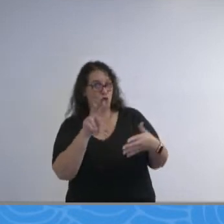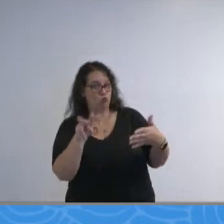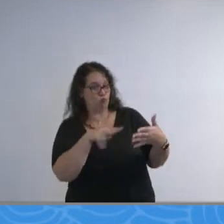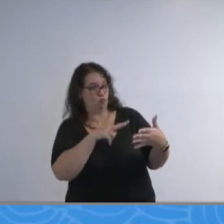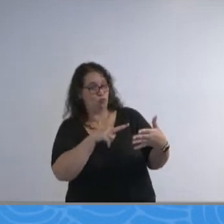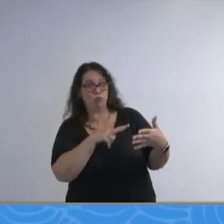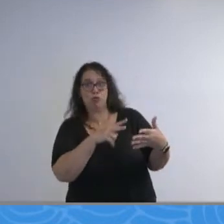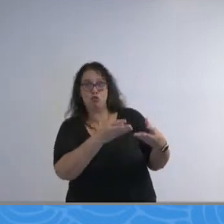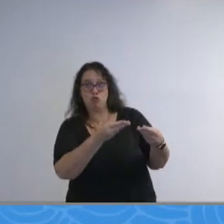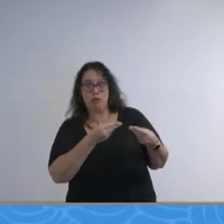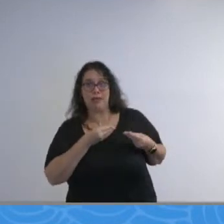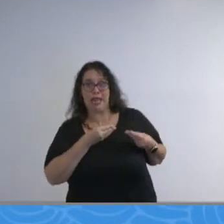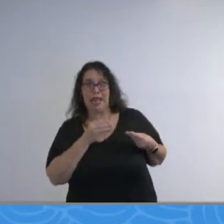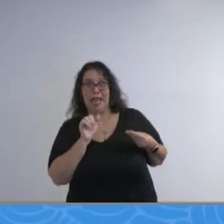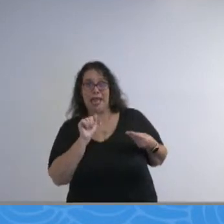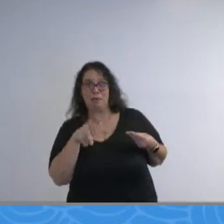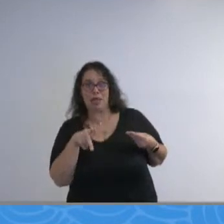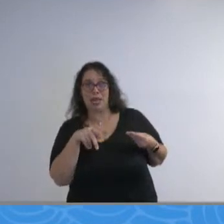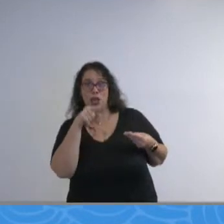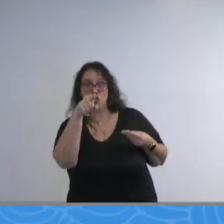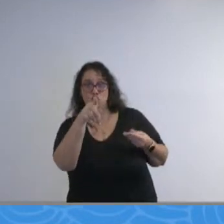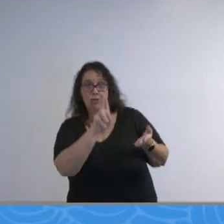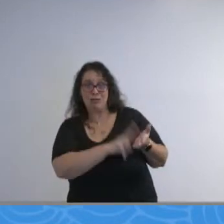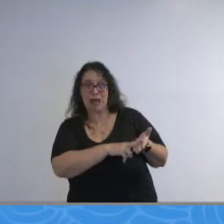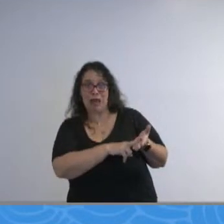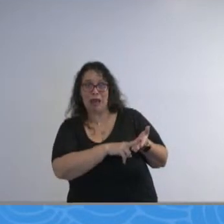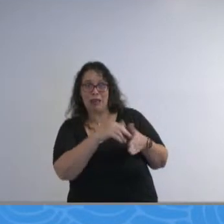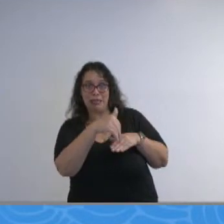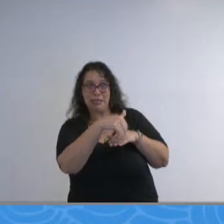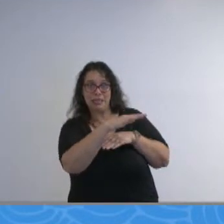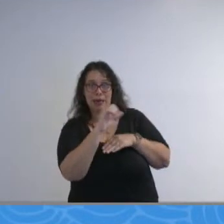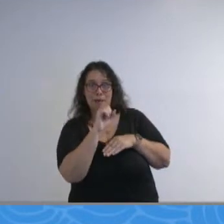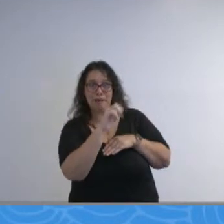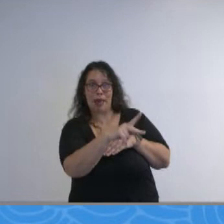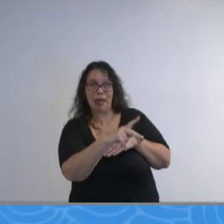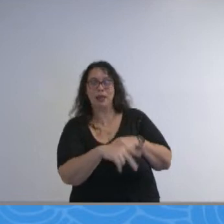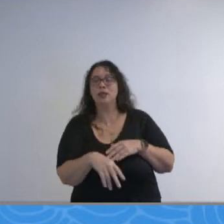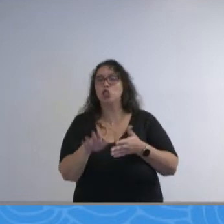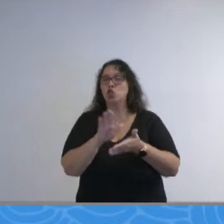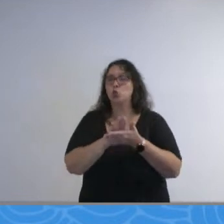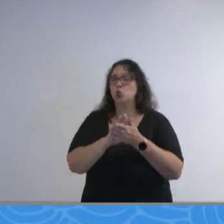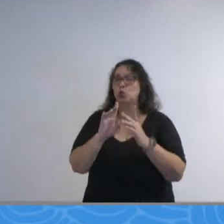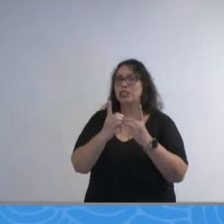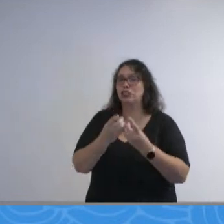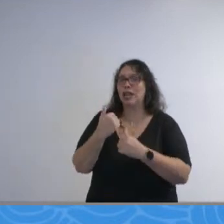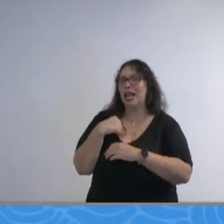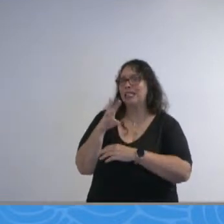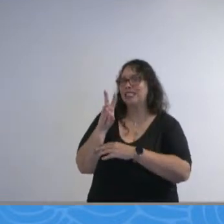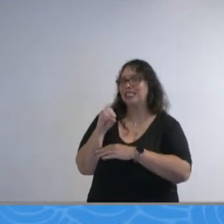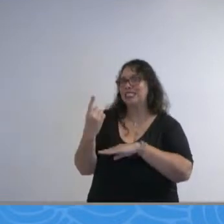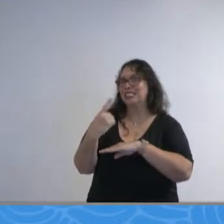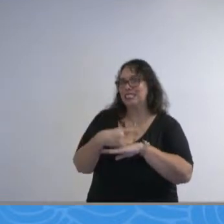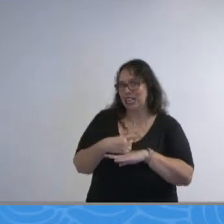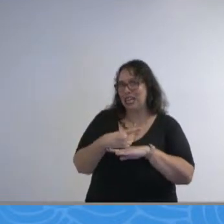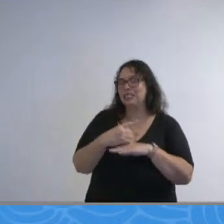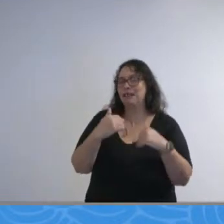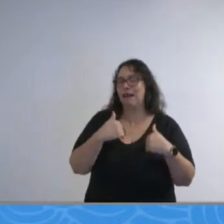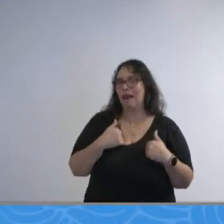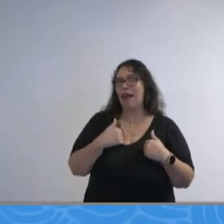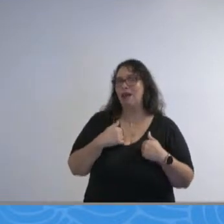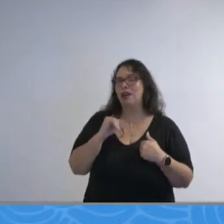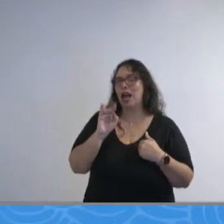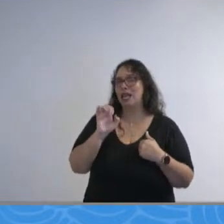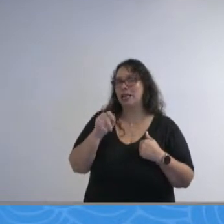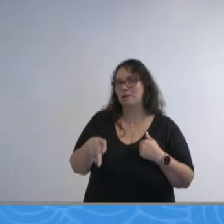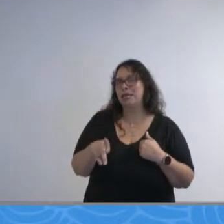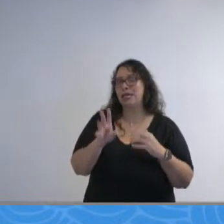school district has 60 days to do all the assessments and hold the IEP meeting.